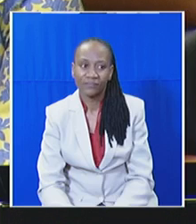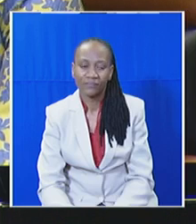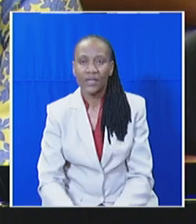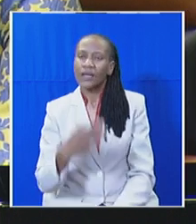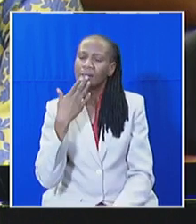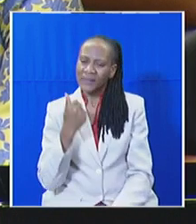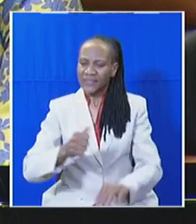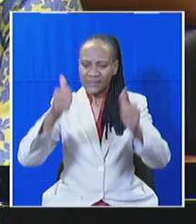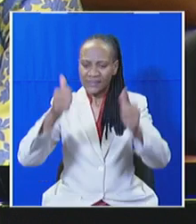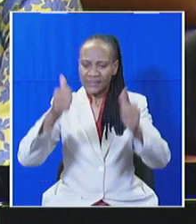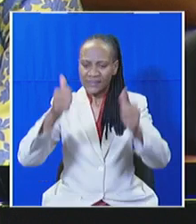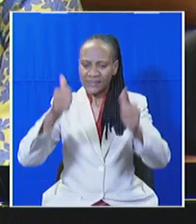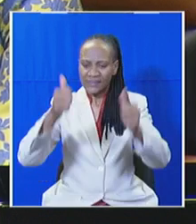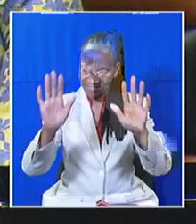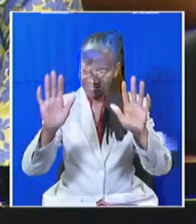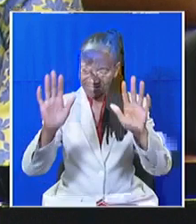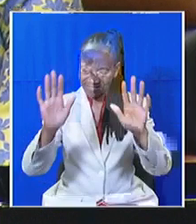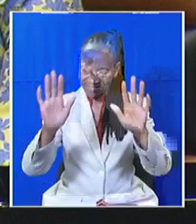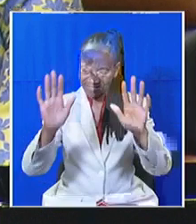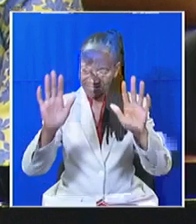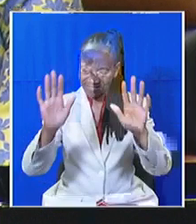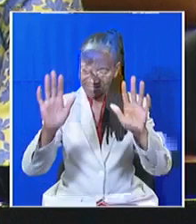Hlala phansi Mamukhaula.